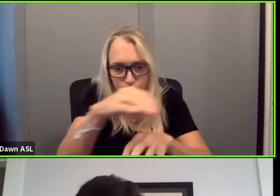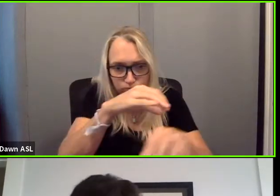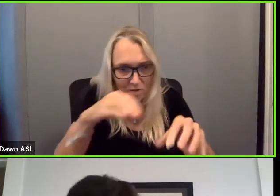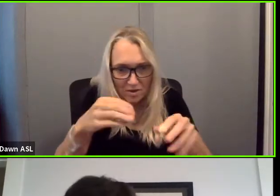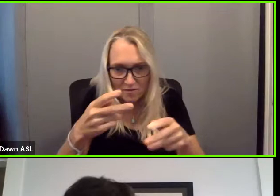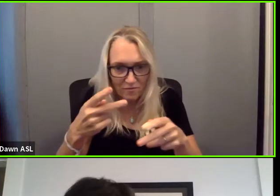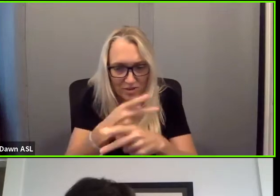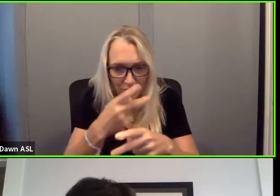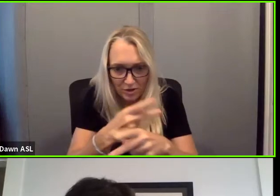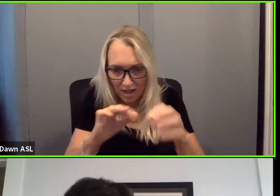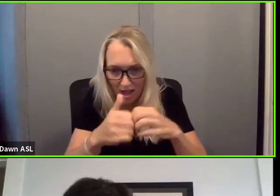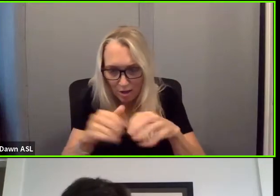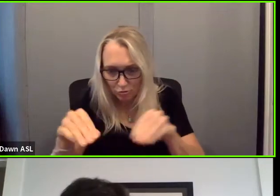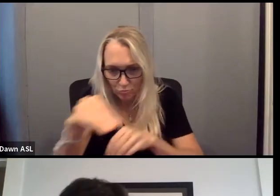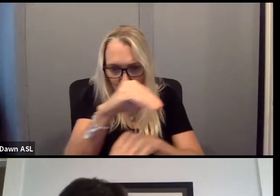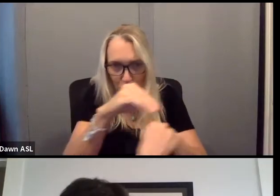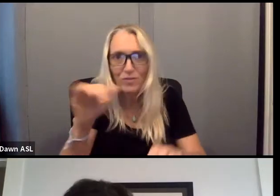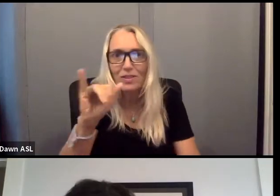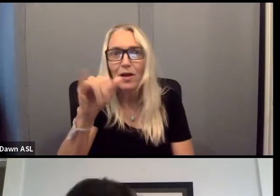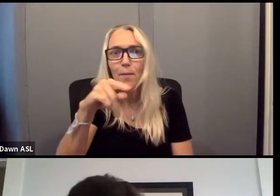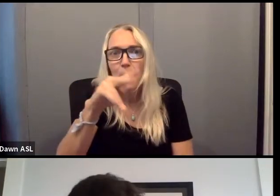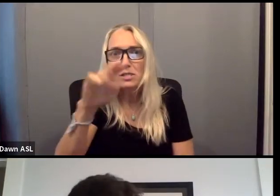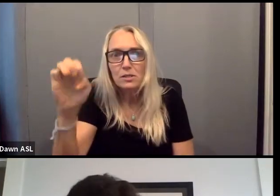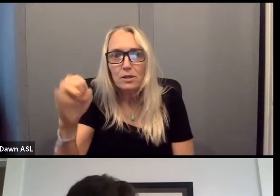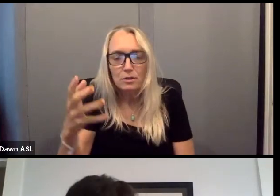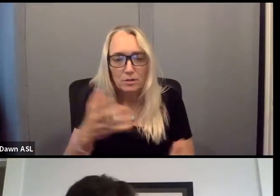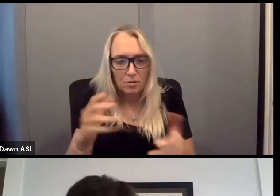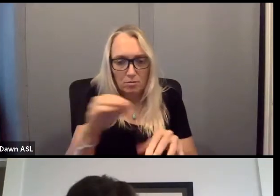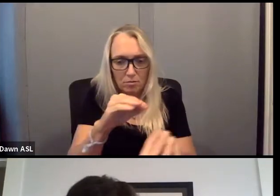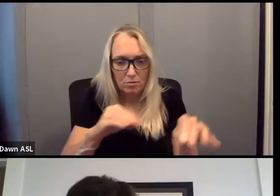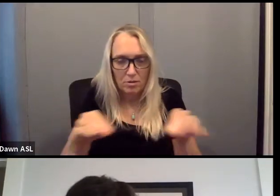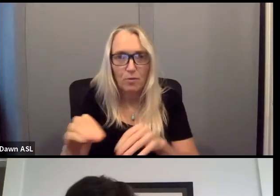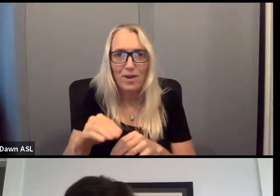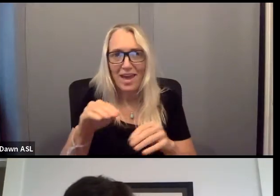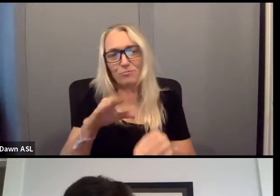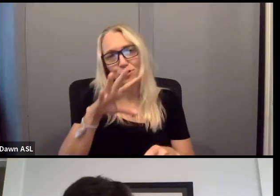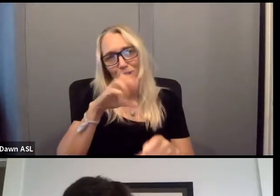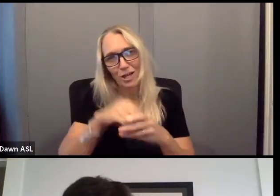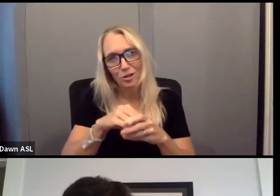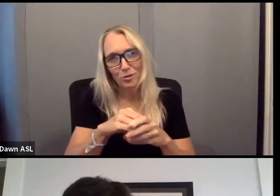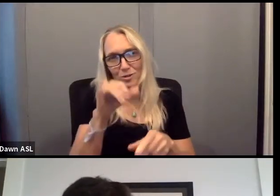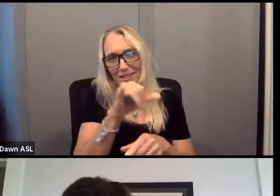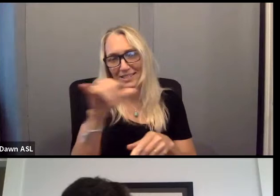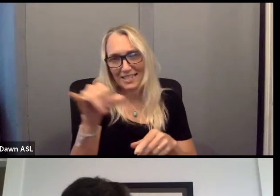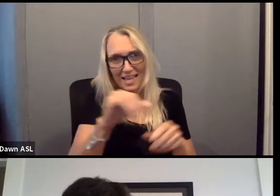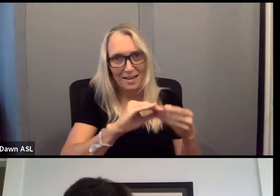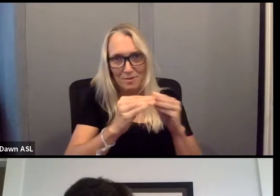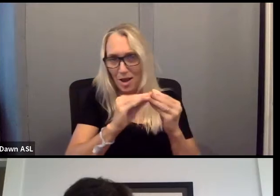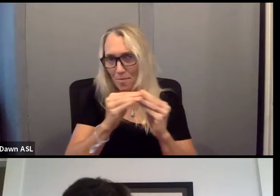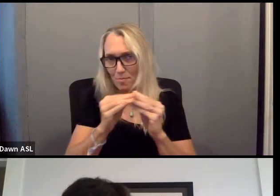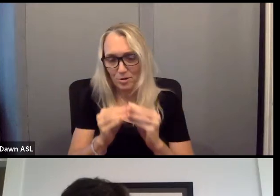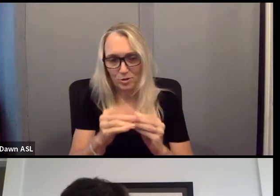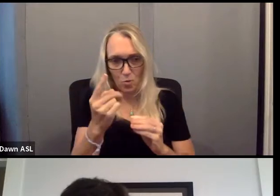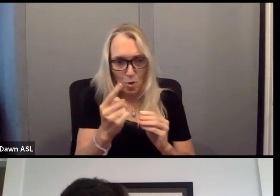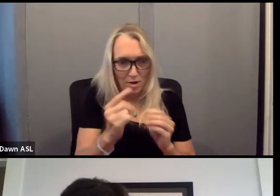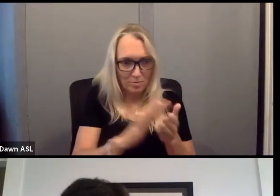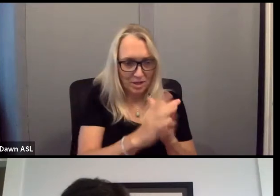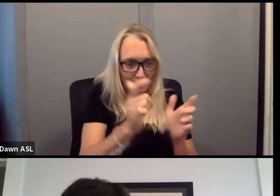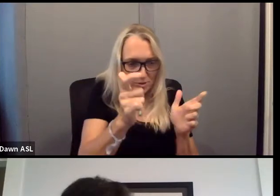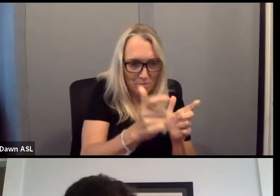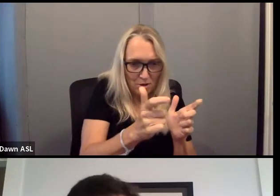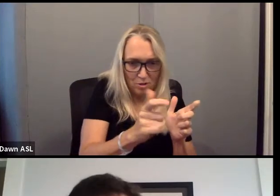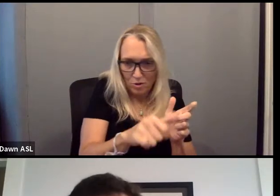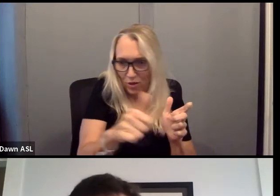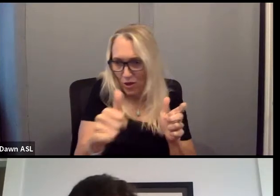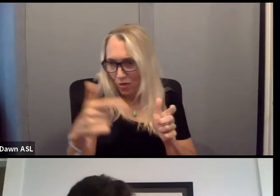and the puzzle pieces have to contain nearly exactly the same population. As we make one puzzle piece smaller, its adjacent